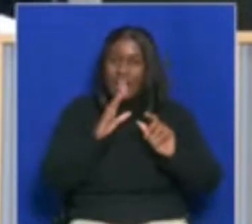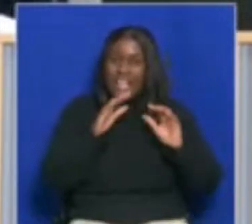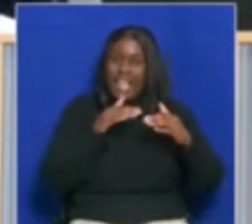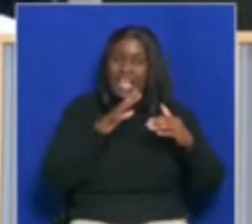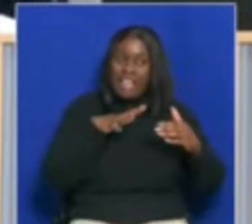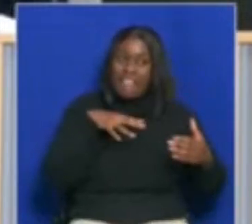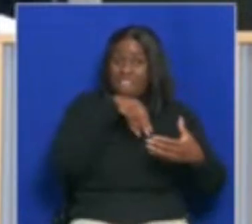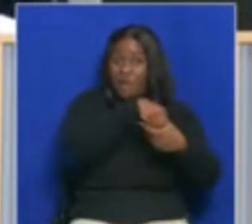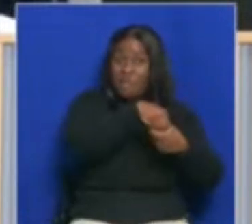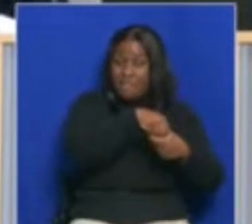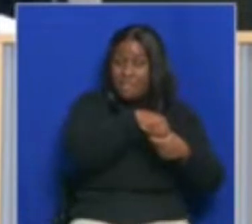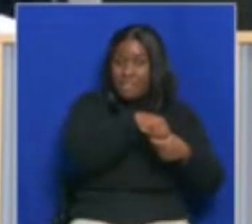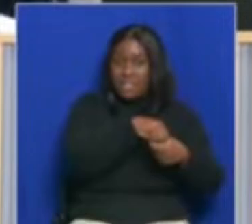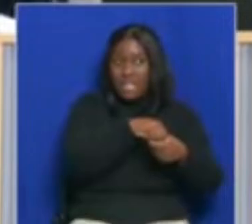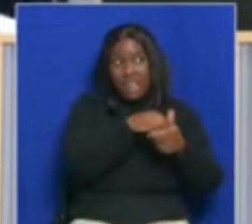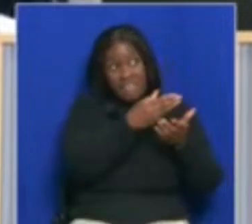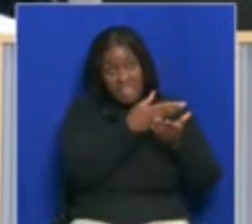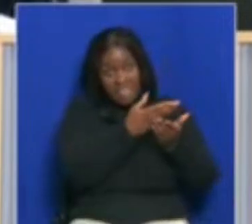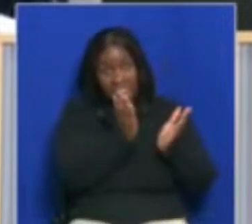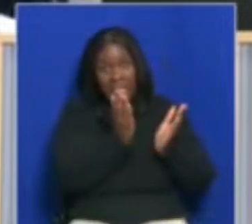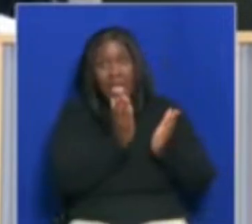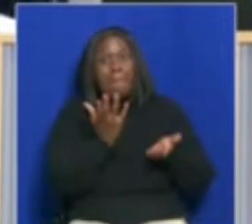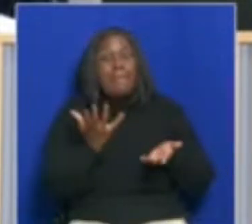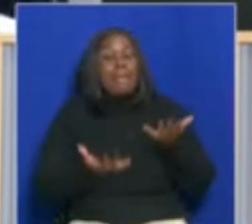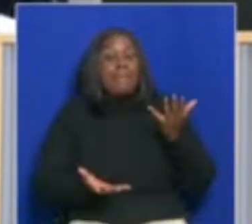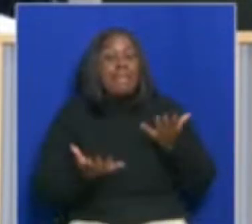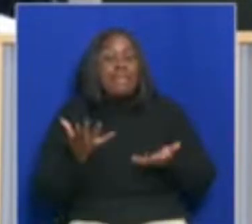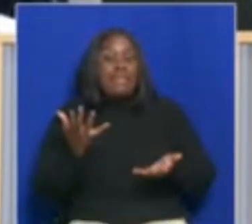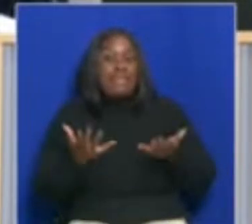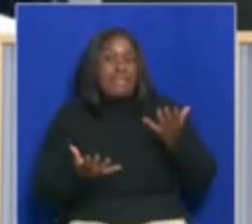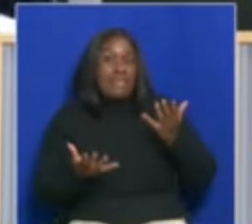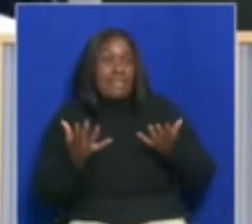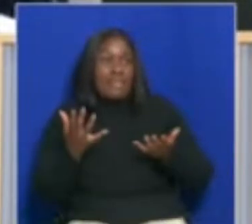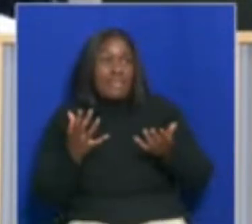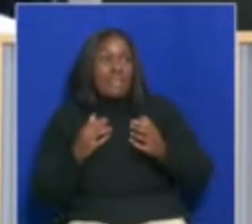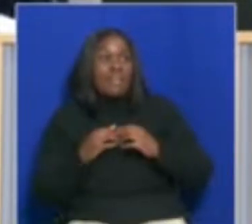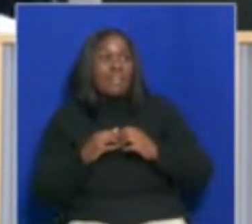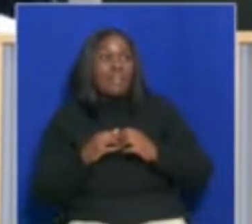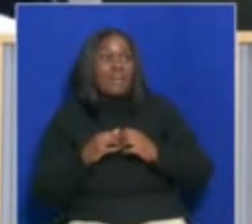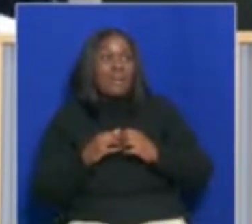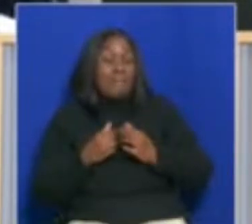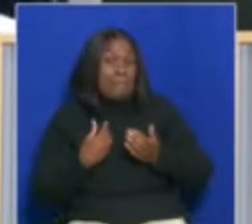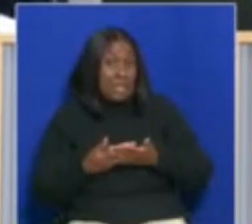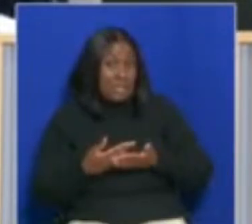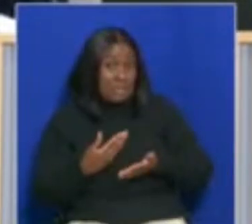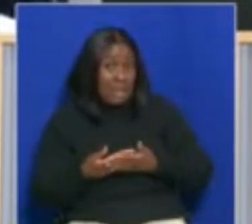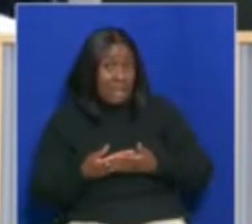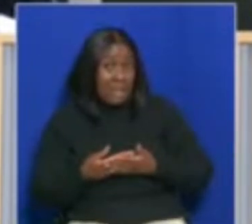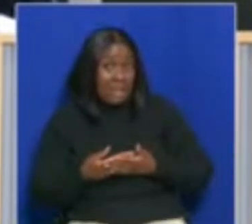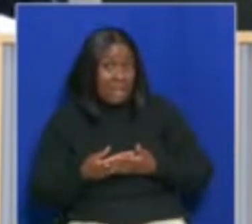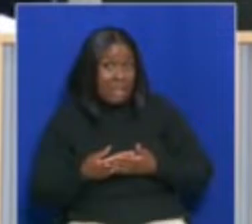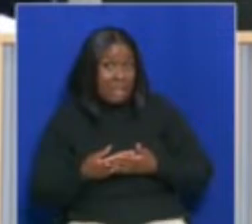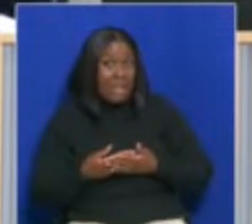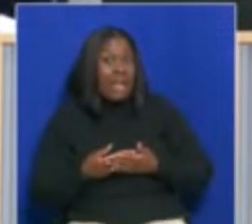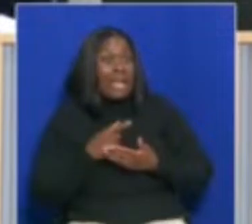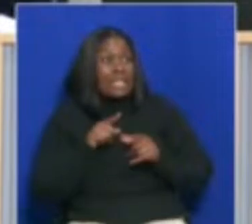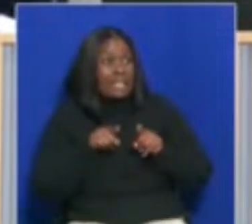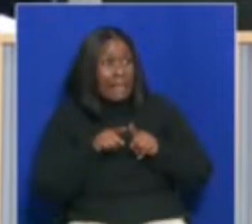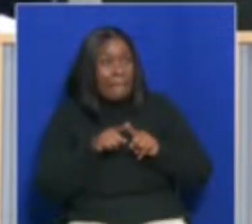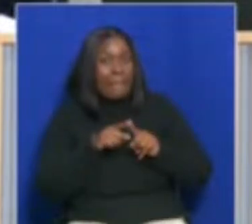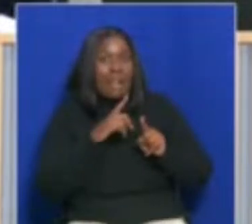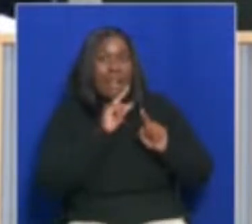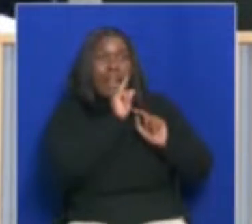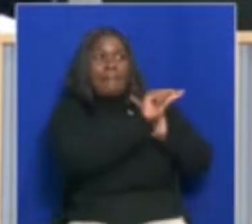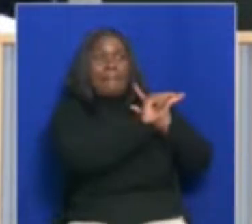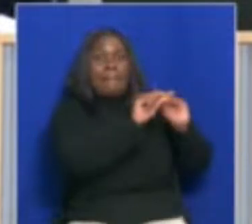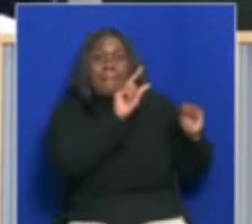they may well have been, or they could possibly have been fugitives. And if